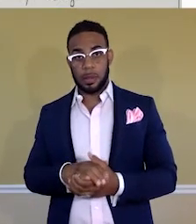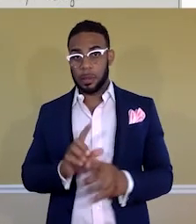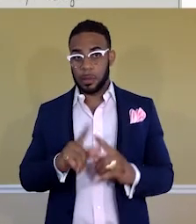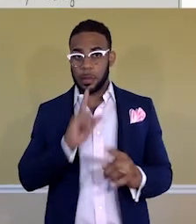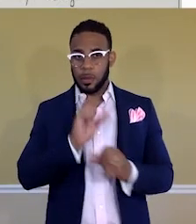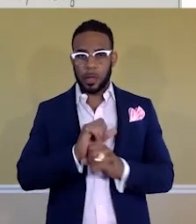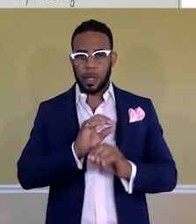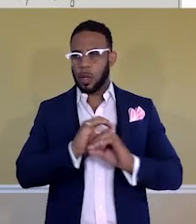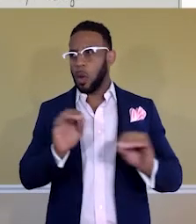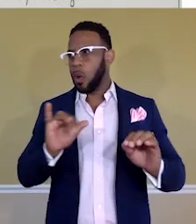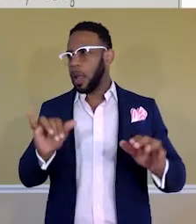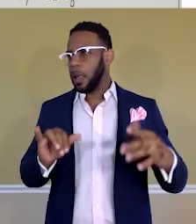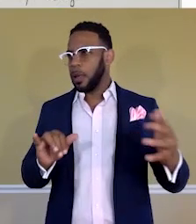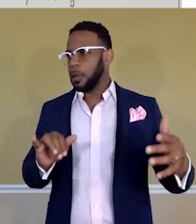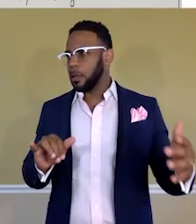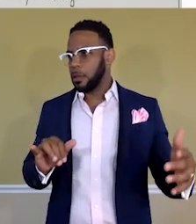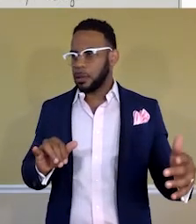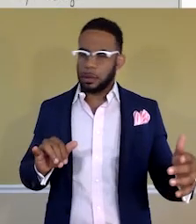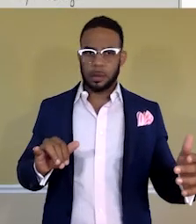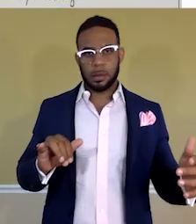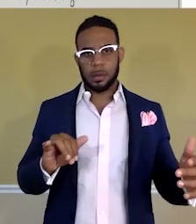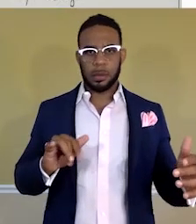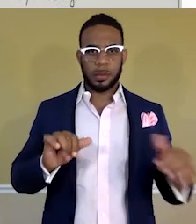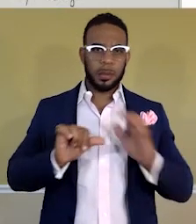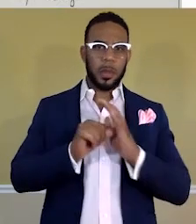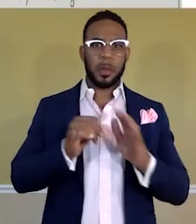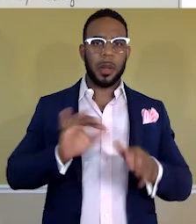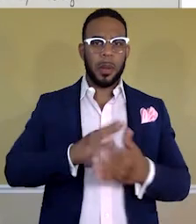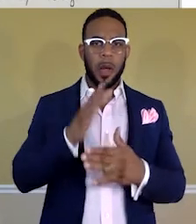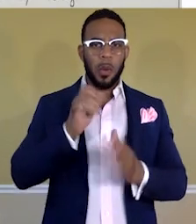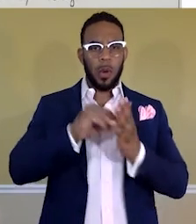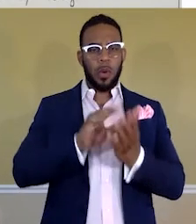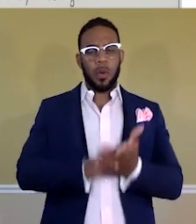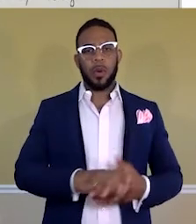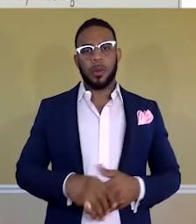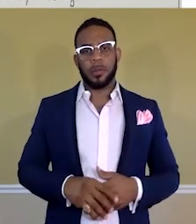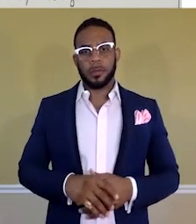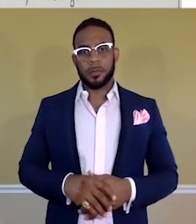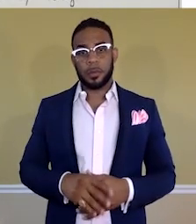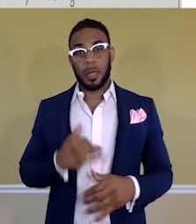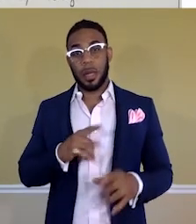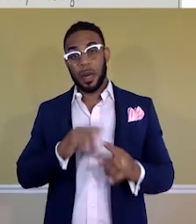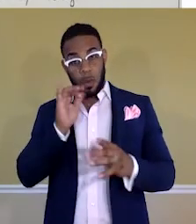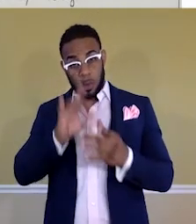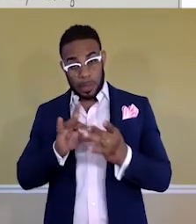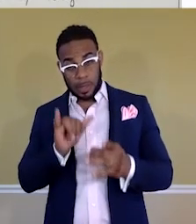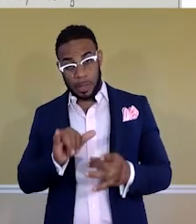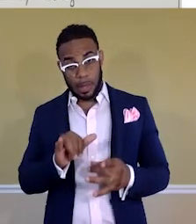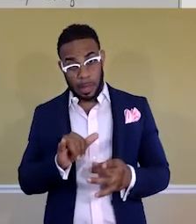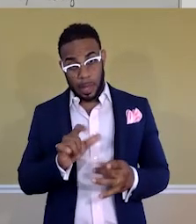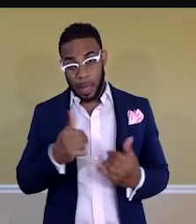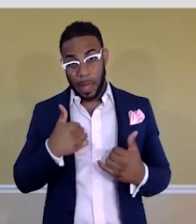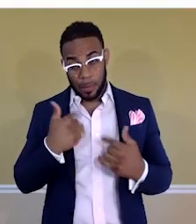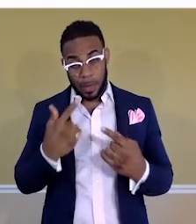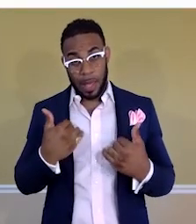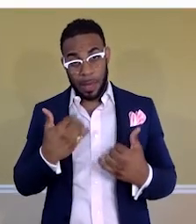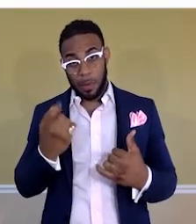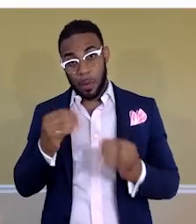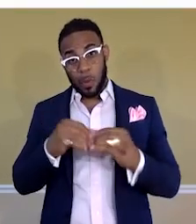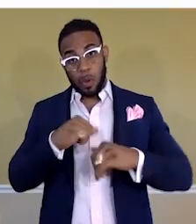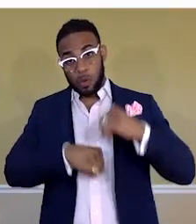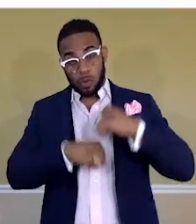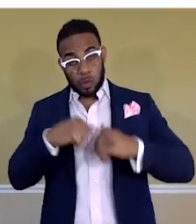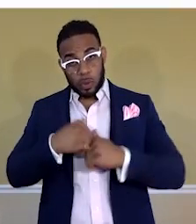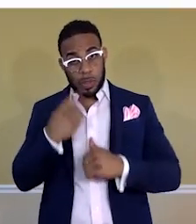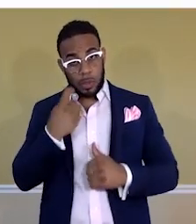there's really no like goal of an amount that I want to record. I will say that I have been having a little bit more